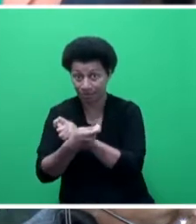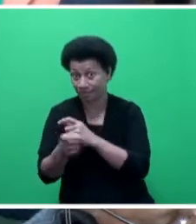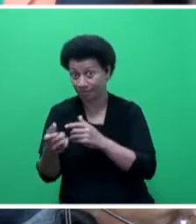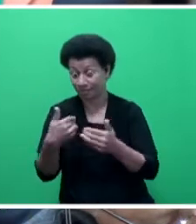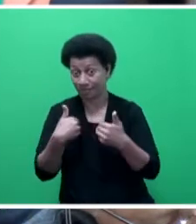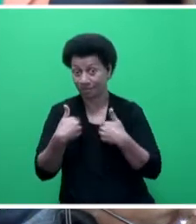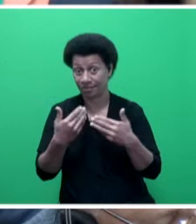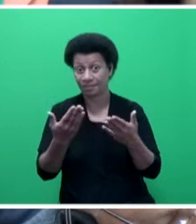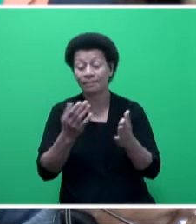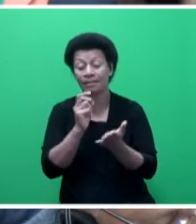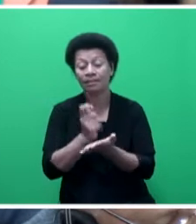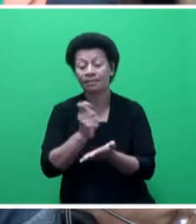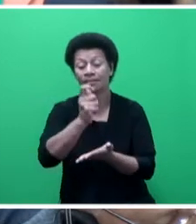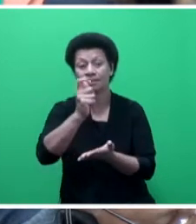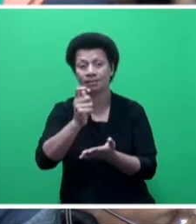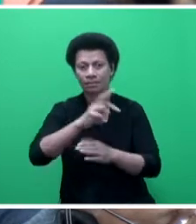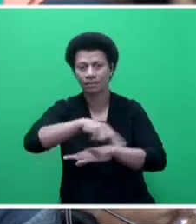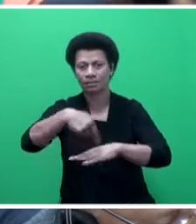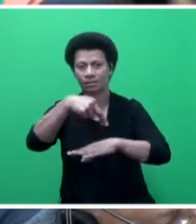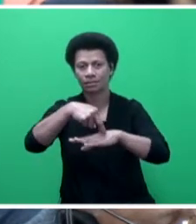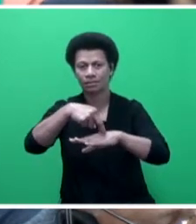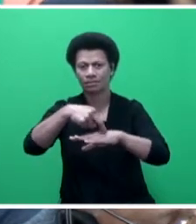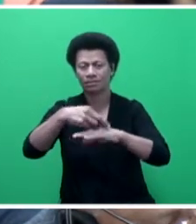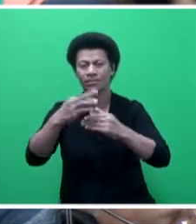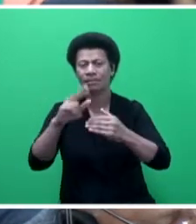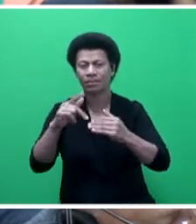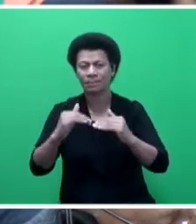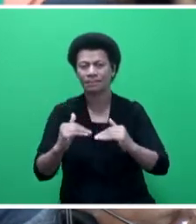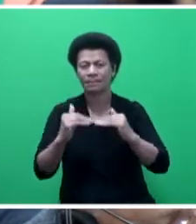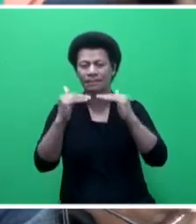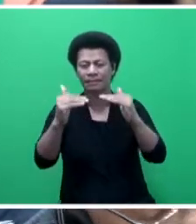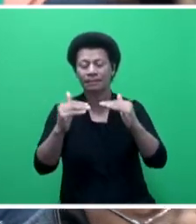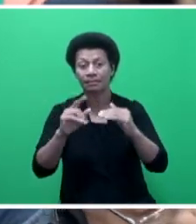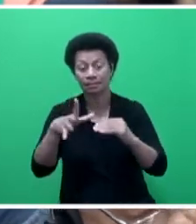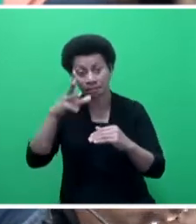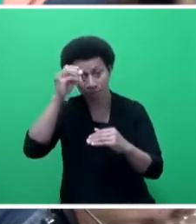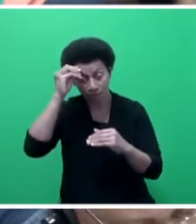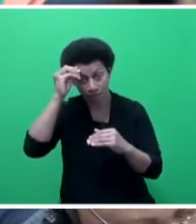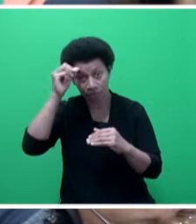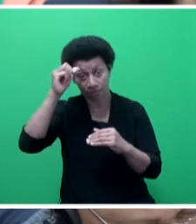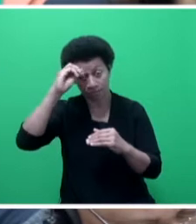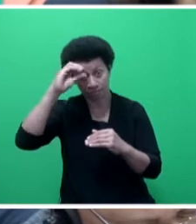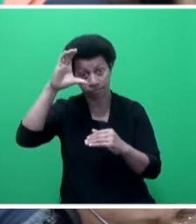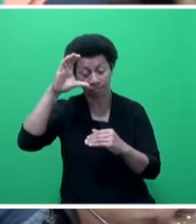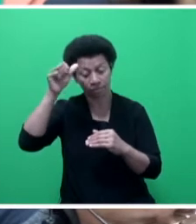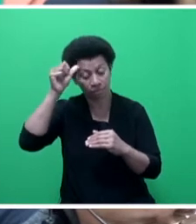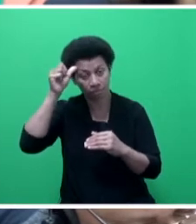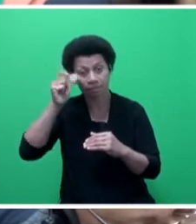in the region, while helping to advance the knowledge and information we need to better confront the evolving climate